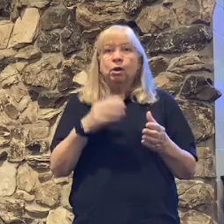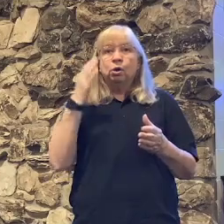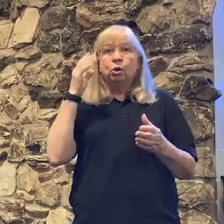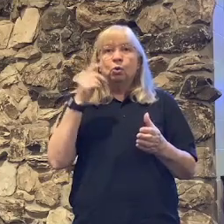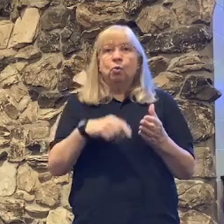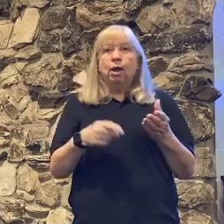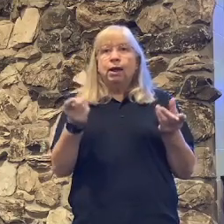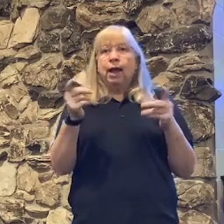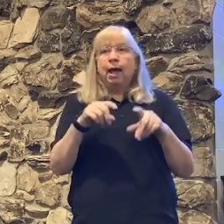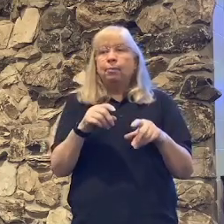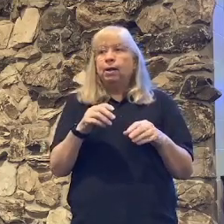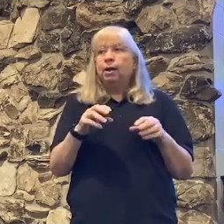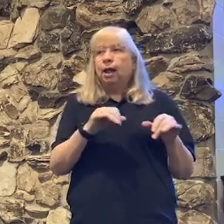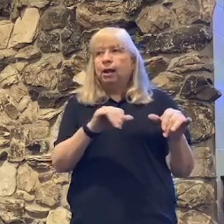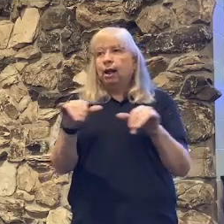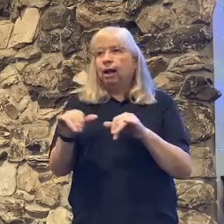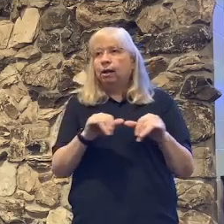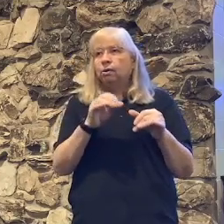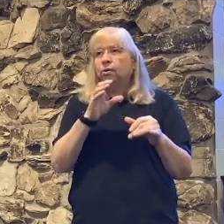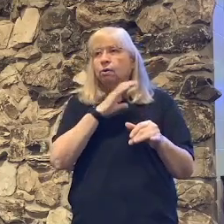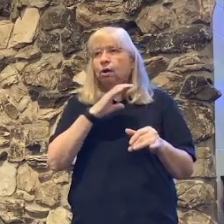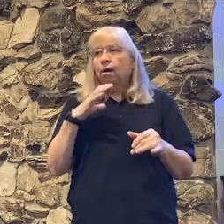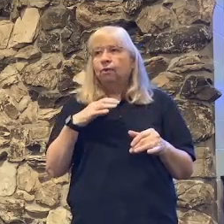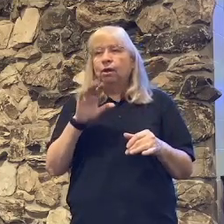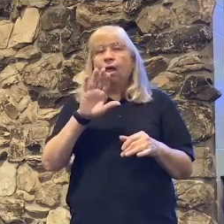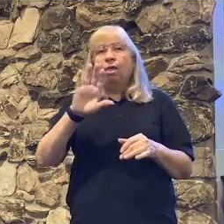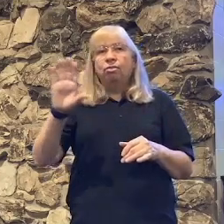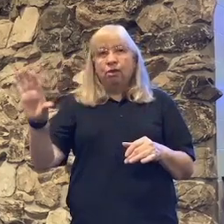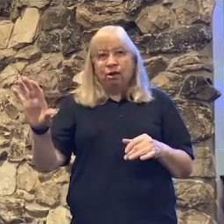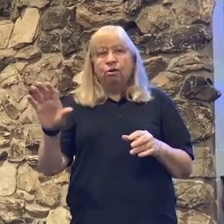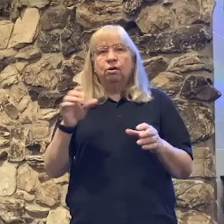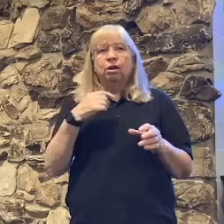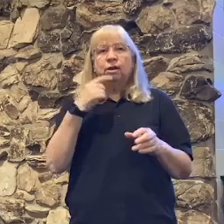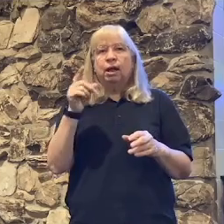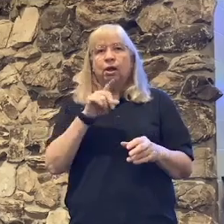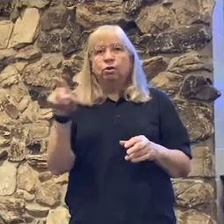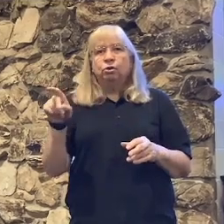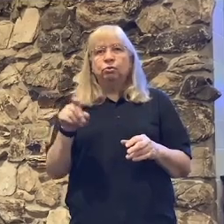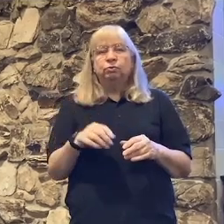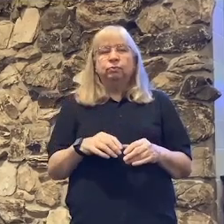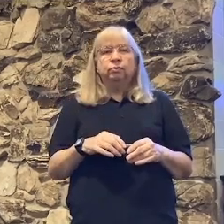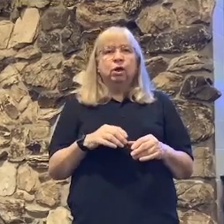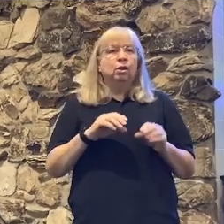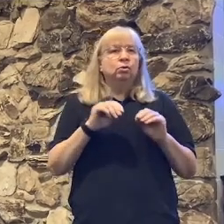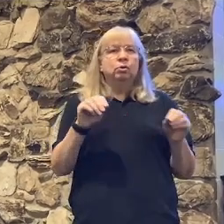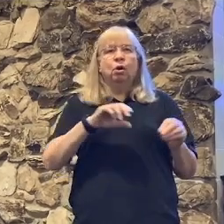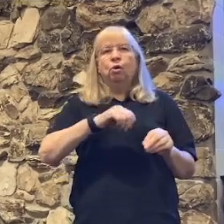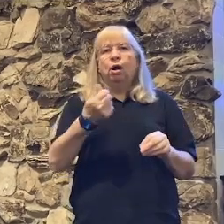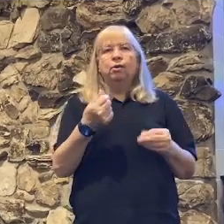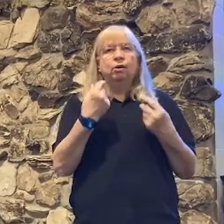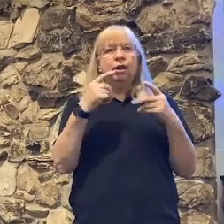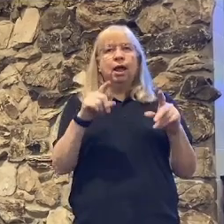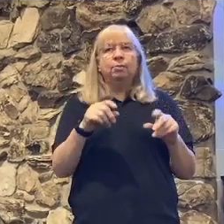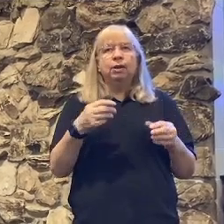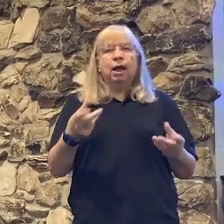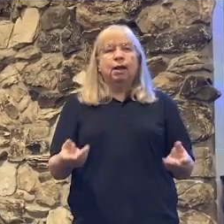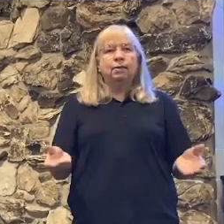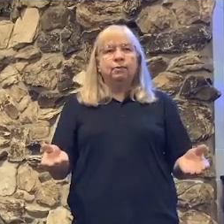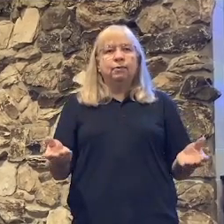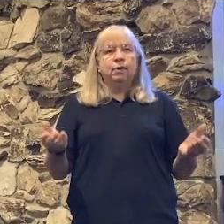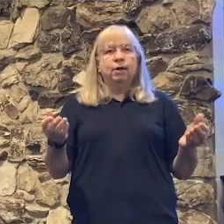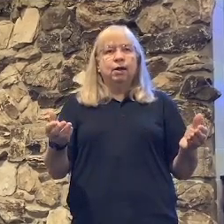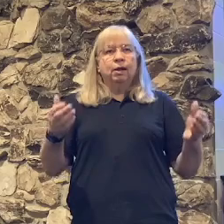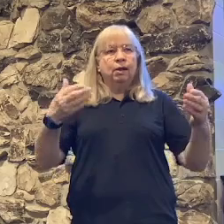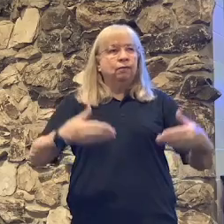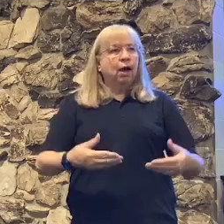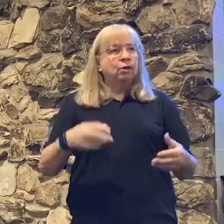conference, they're going to tell you. So if there are no other announcements, I invite you to stand and